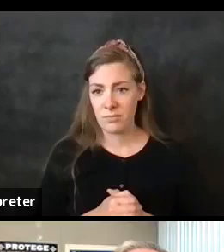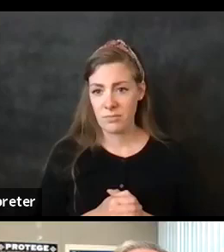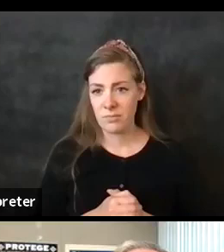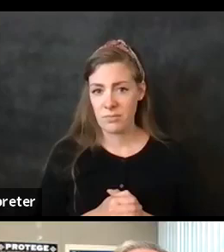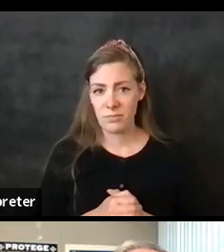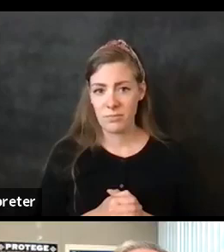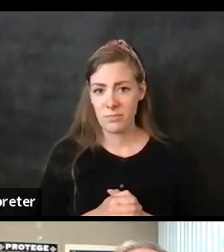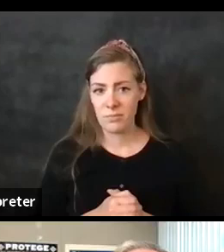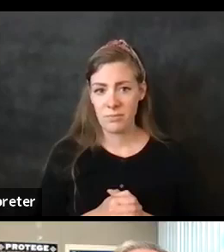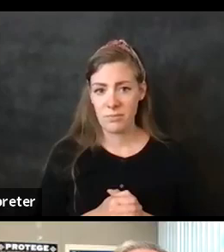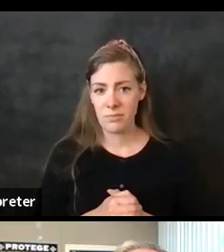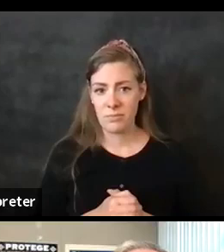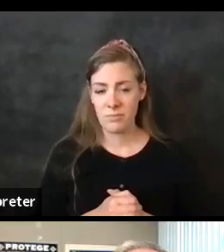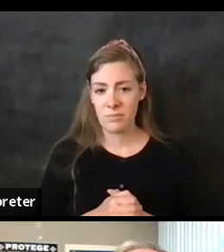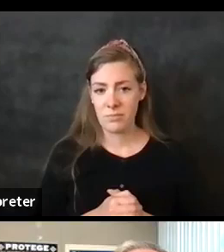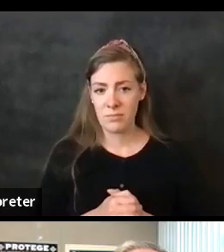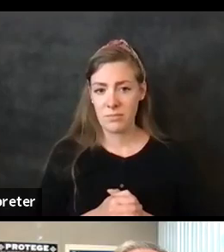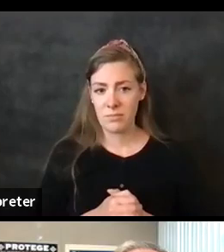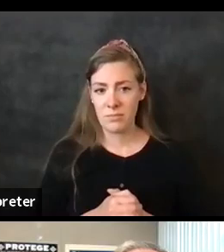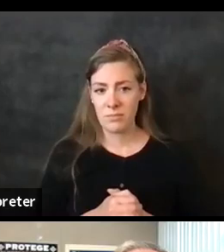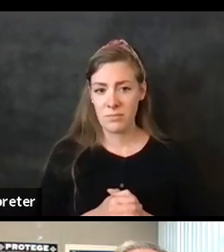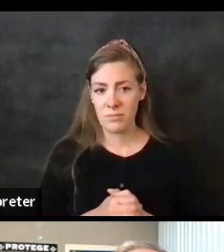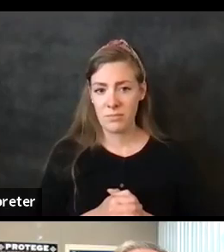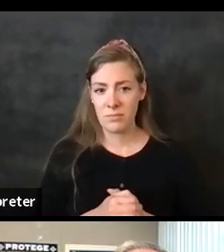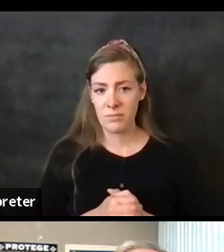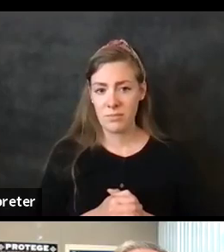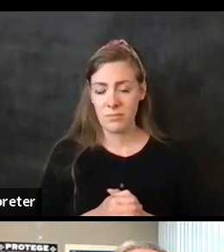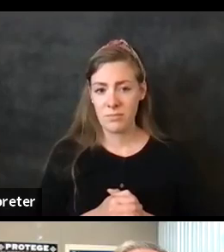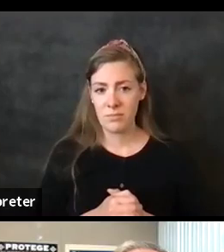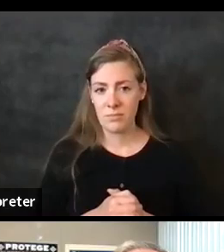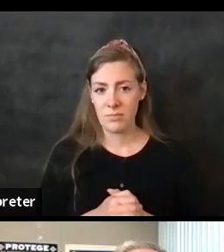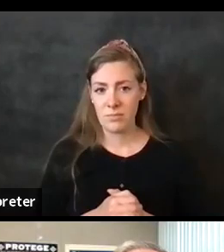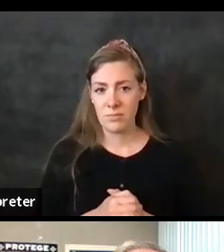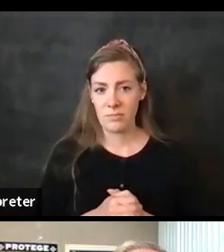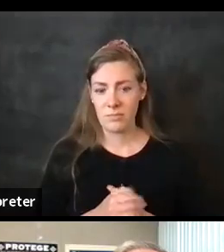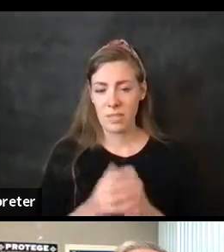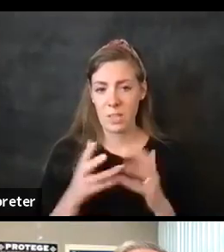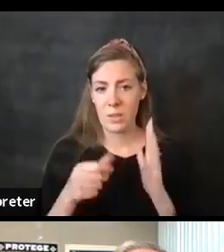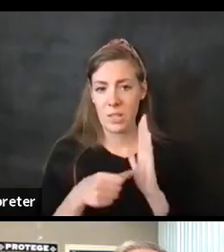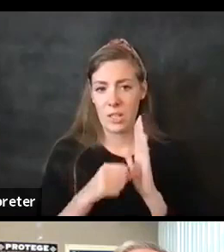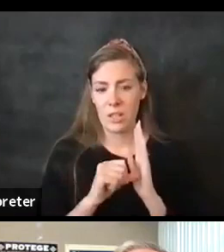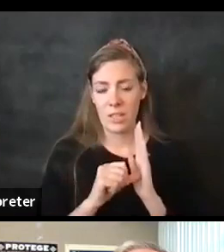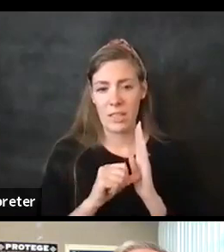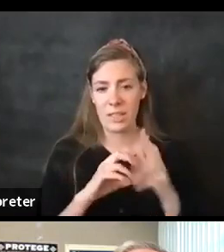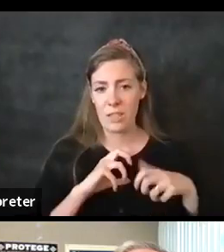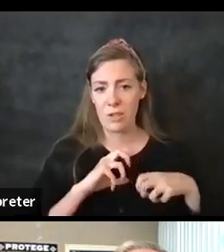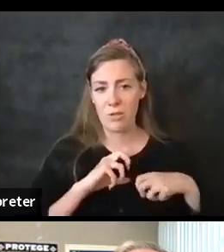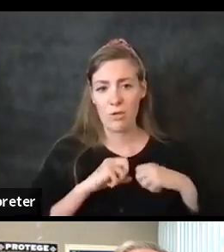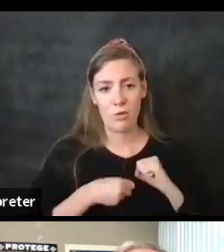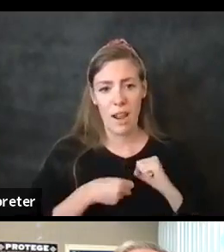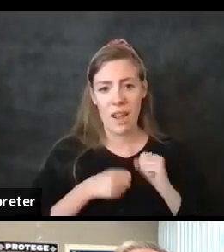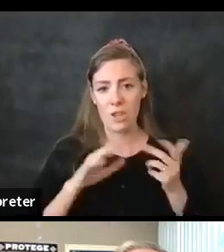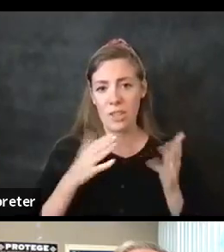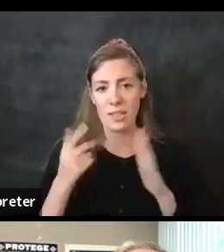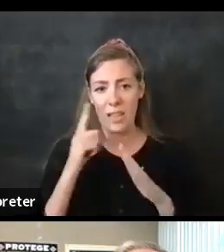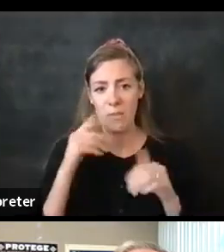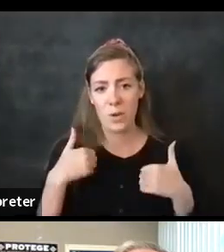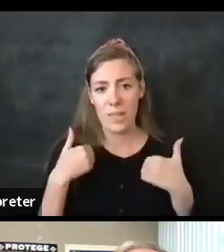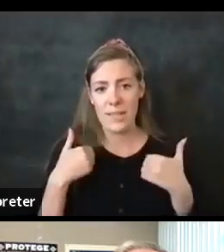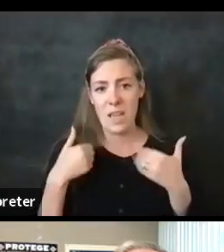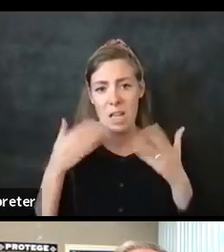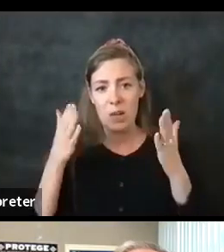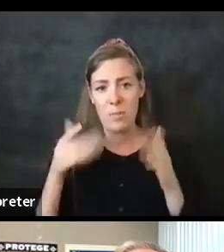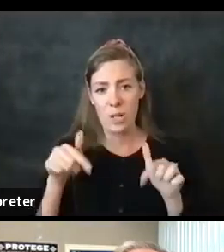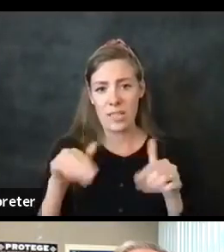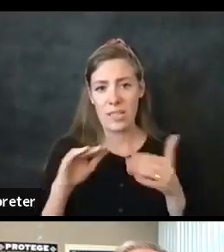Yeah, just that I want to underline for everybody, this is a tragic death in a young person in our community.